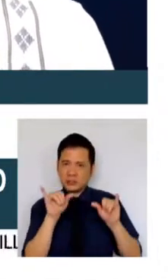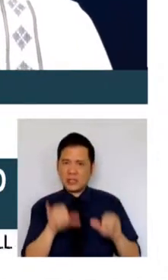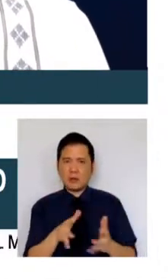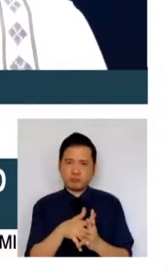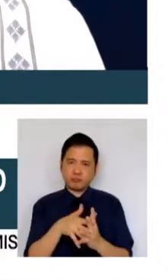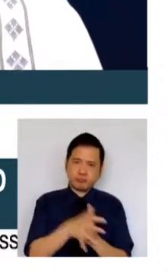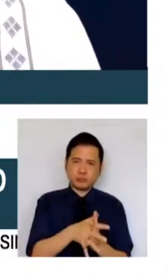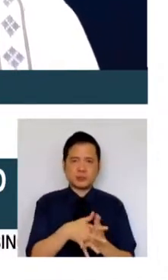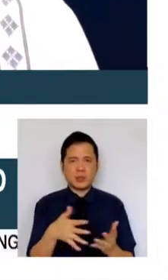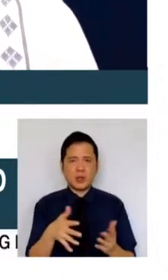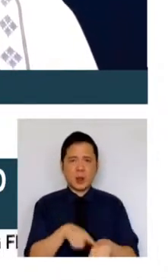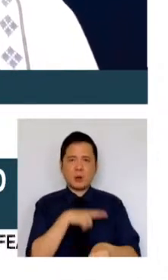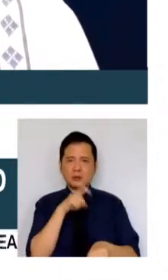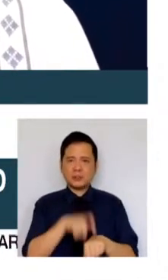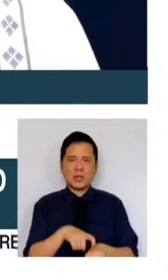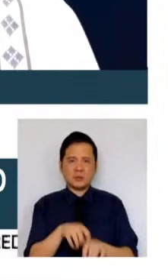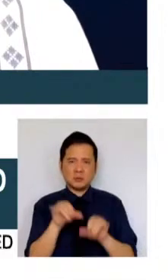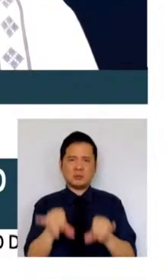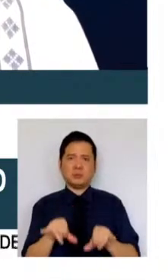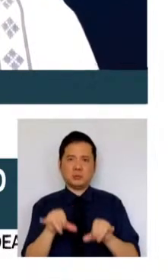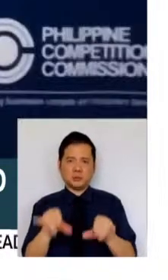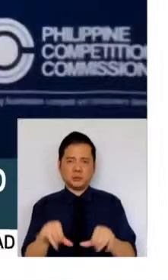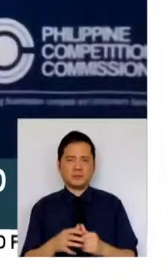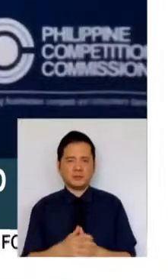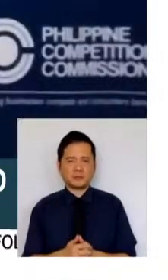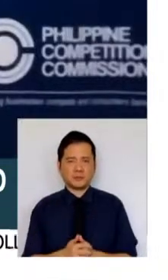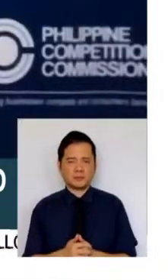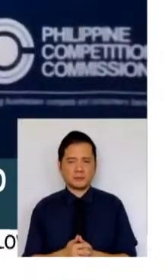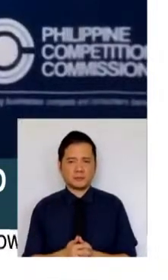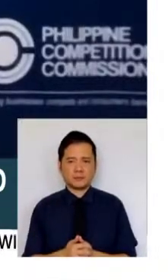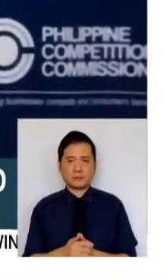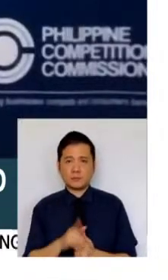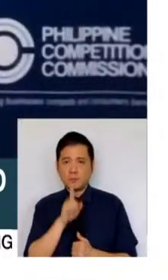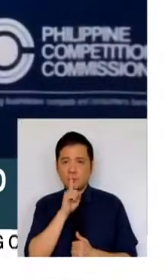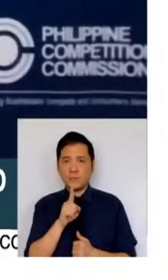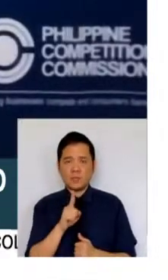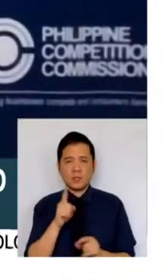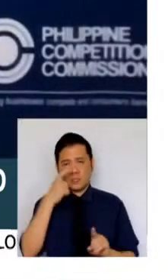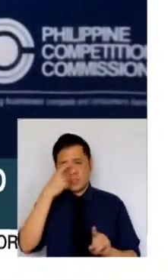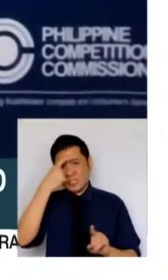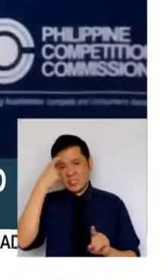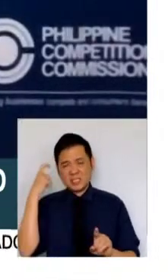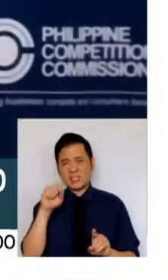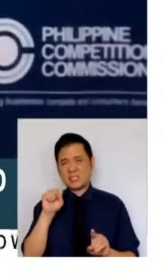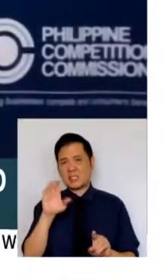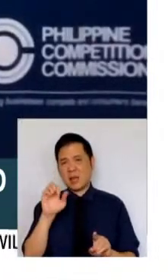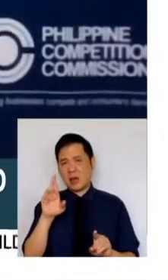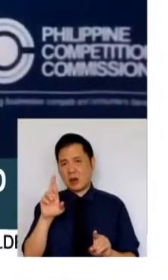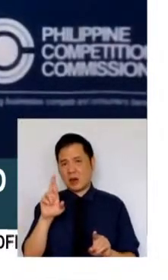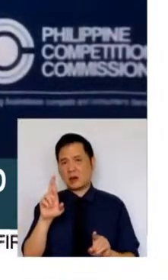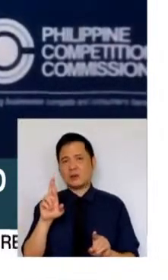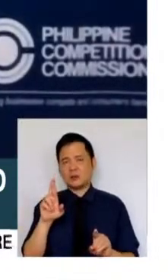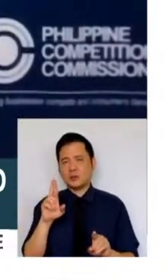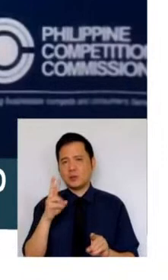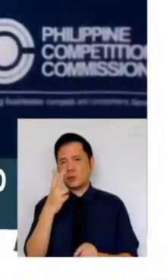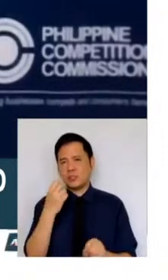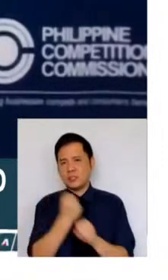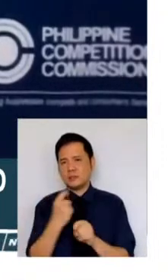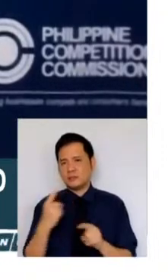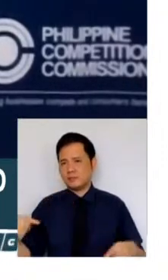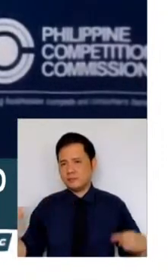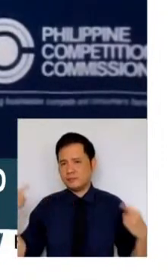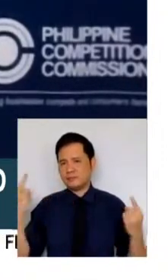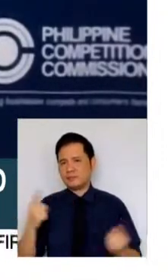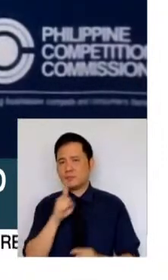The scars now, as they happened in the past 2 years, are really quite deep already. As our estimates of poverty,